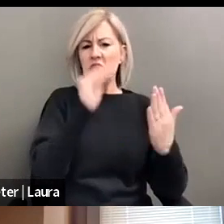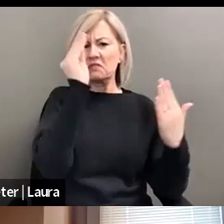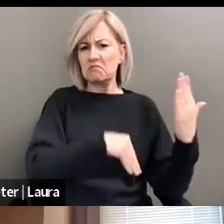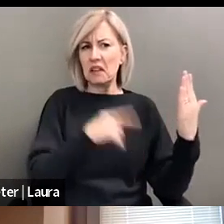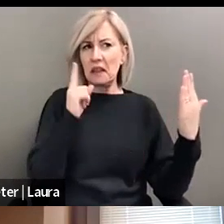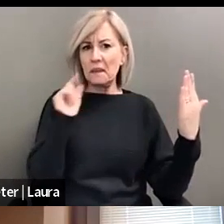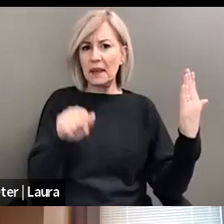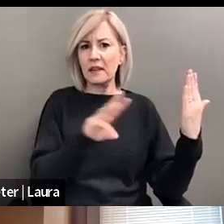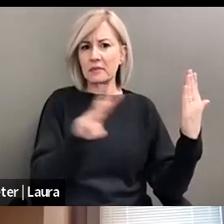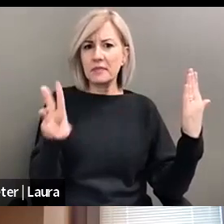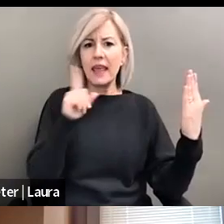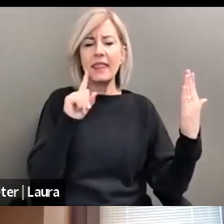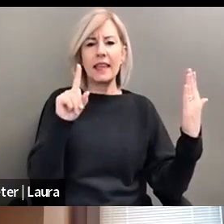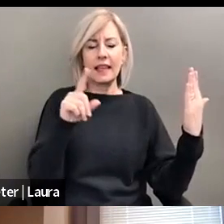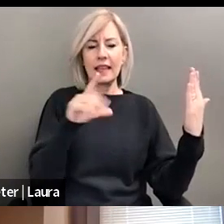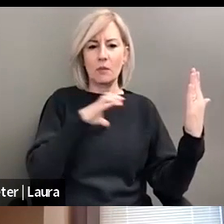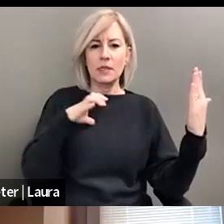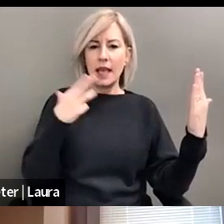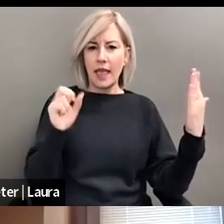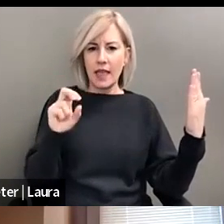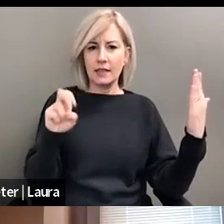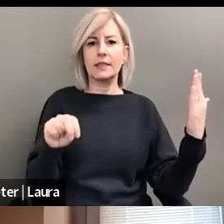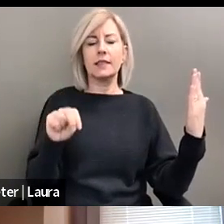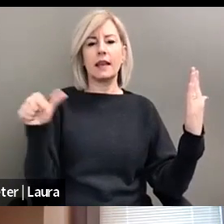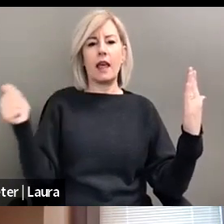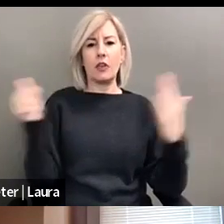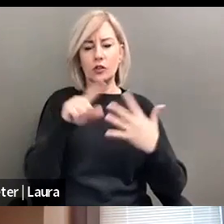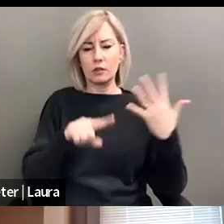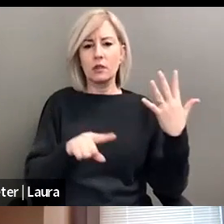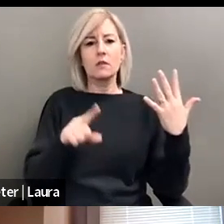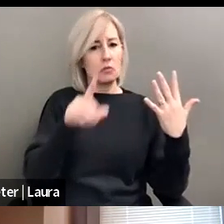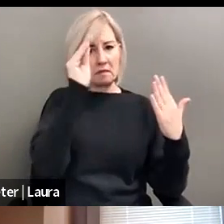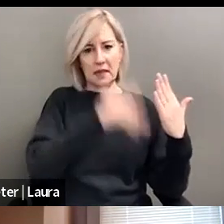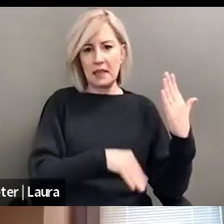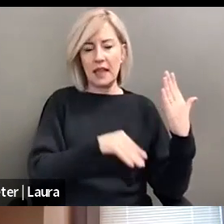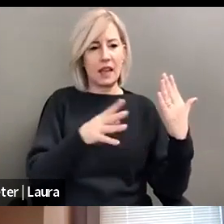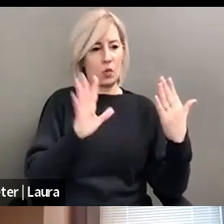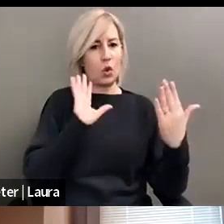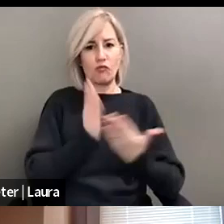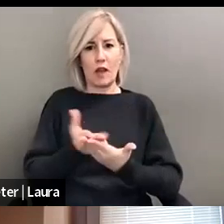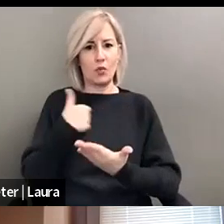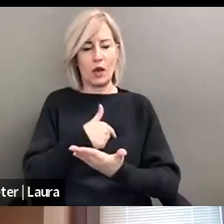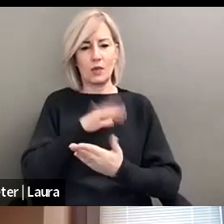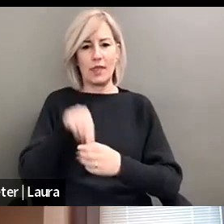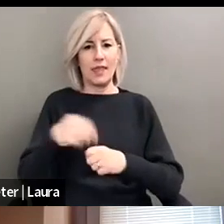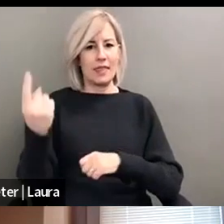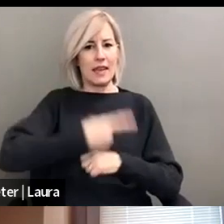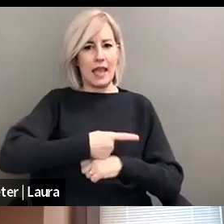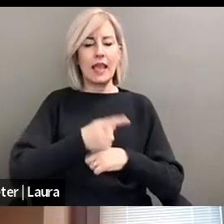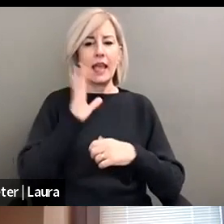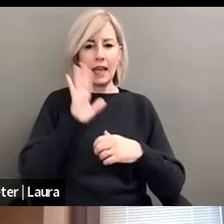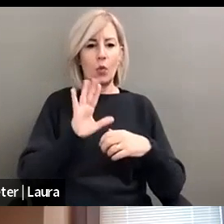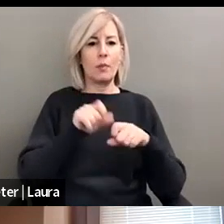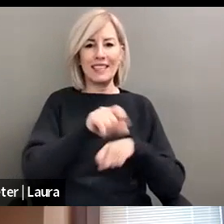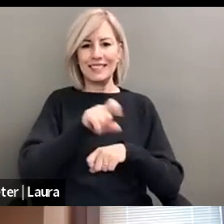with Congresswoman Hinson and Senator Ernst's office as well, and fill that out, and it will get to us within a day's time. And it will go to the